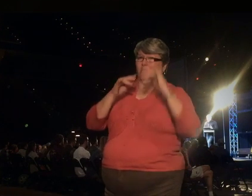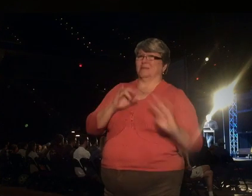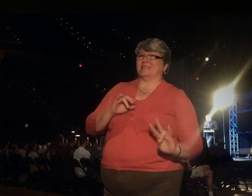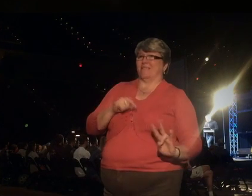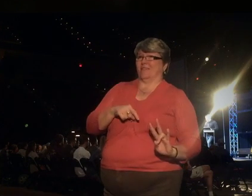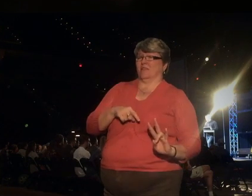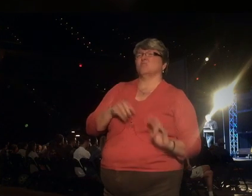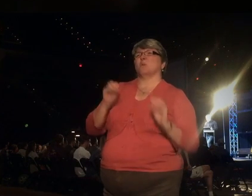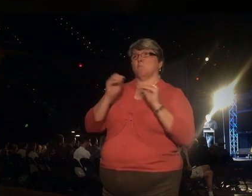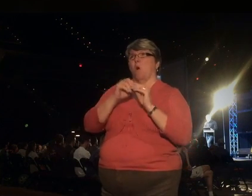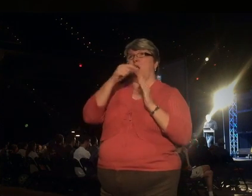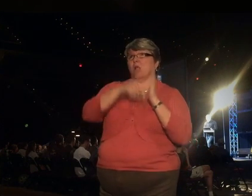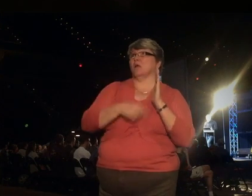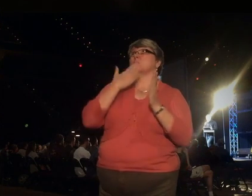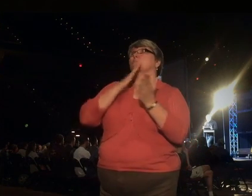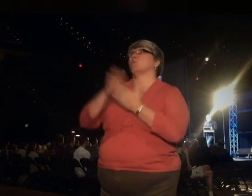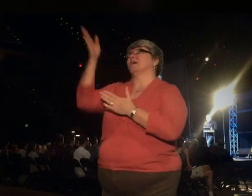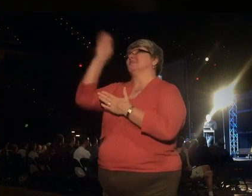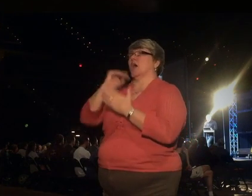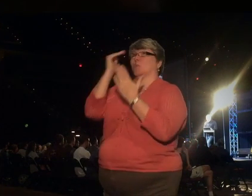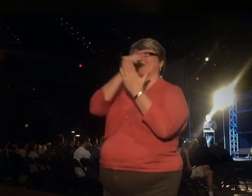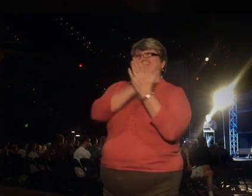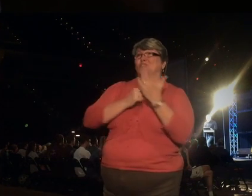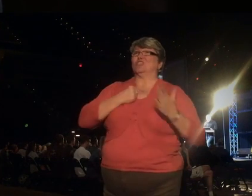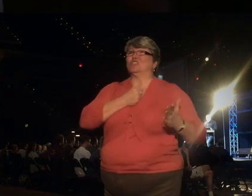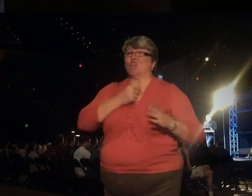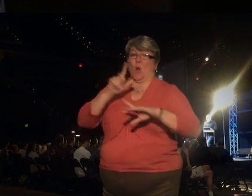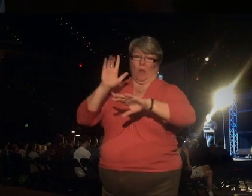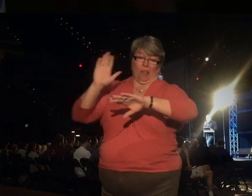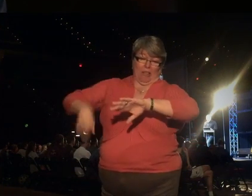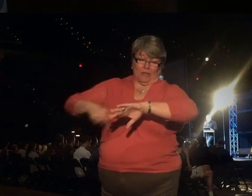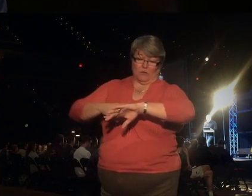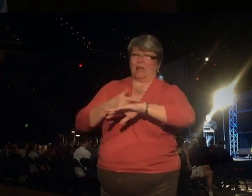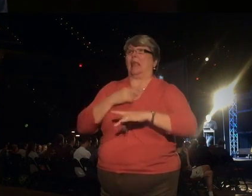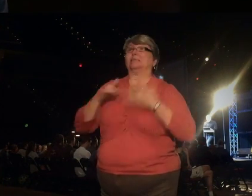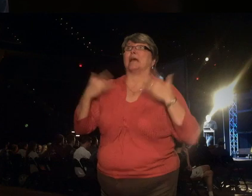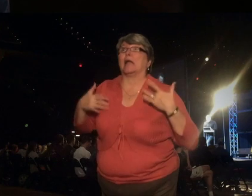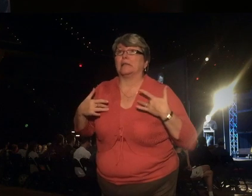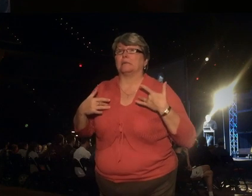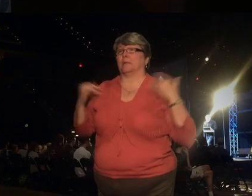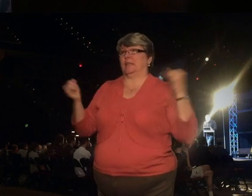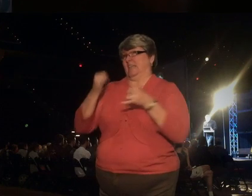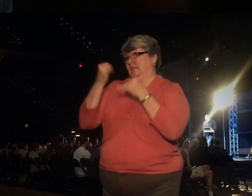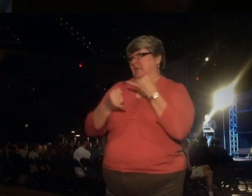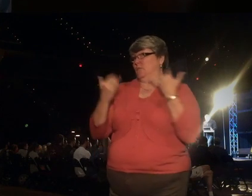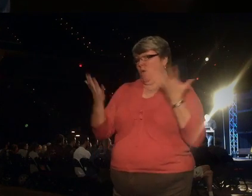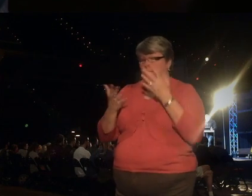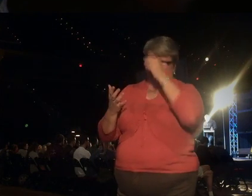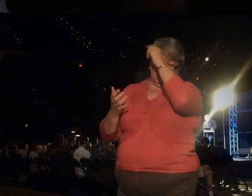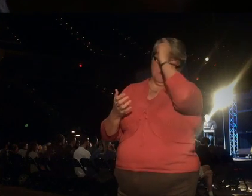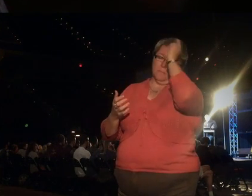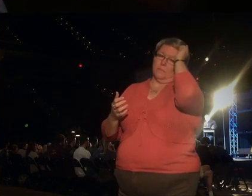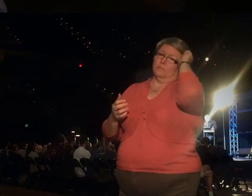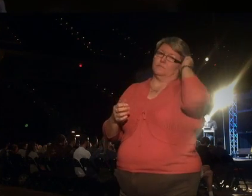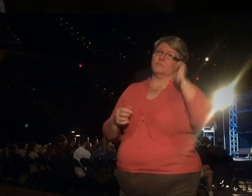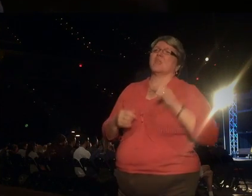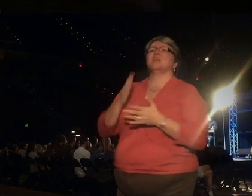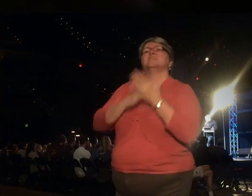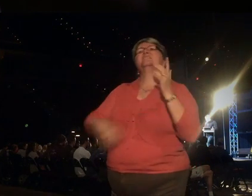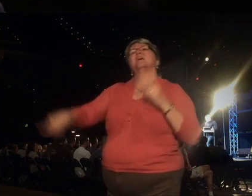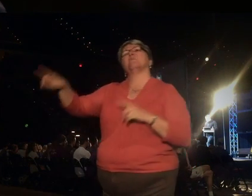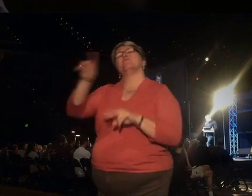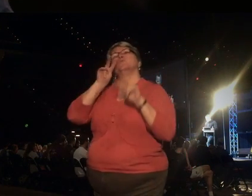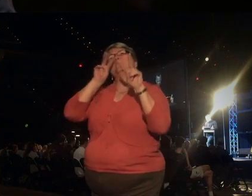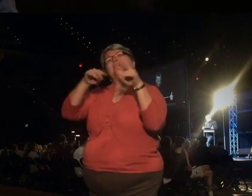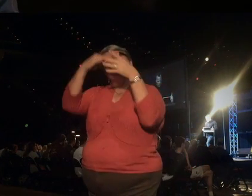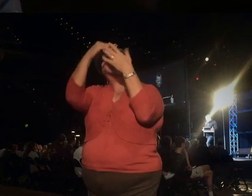we got a series, and sorry we went so long tonight, but I got excited. But here's where I want to end. Some of you see this list and you go, man, Ben,